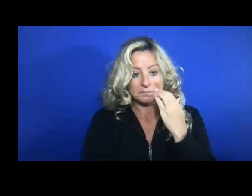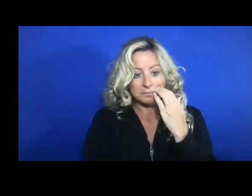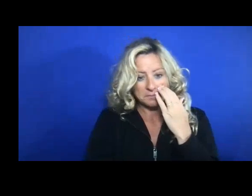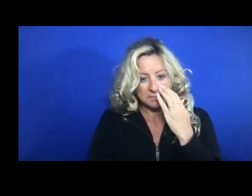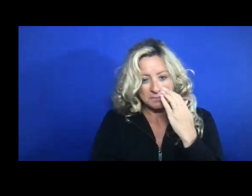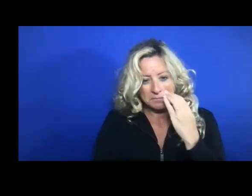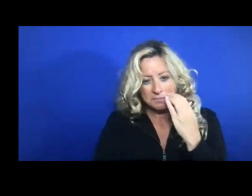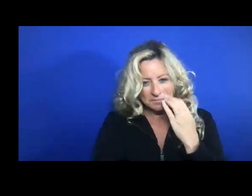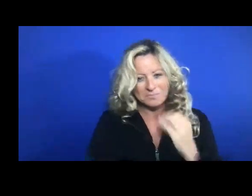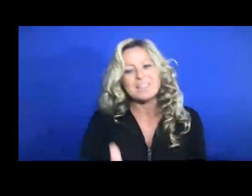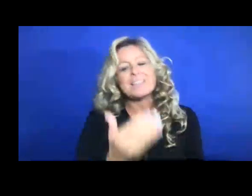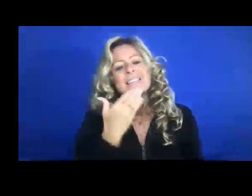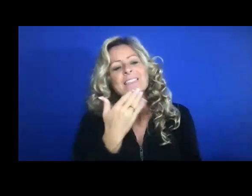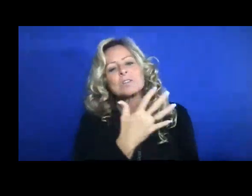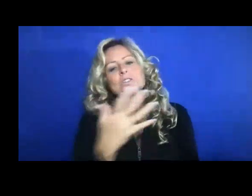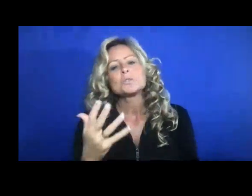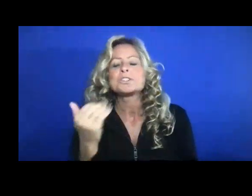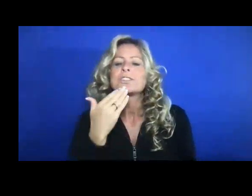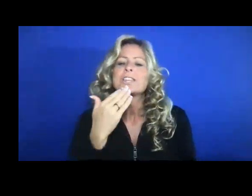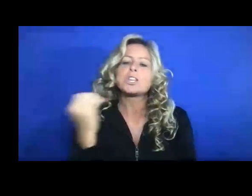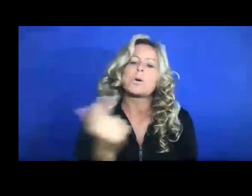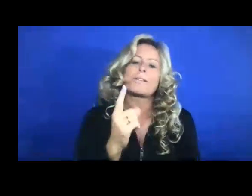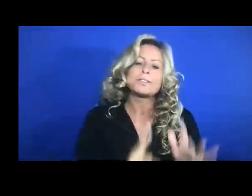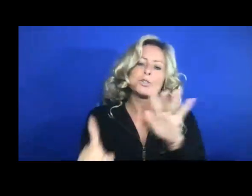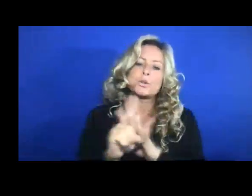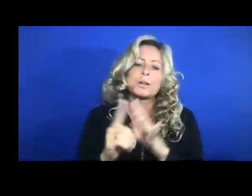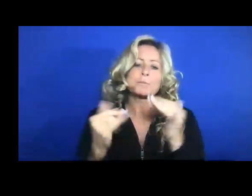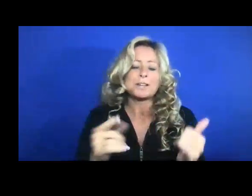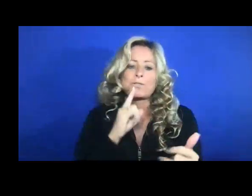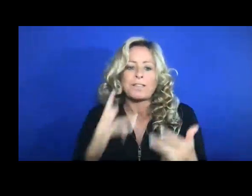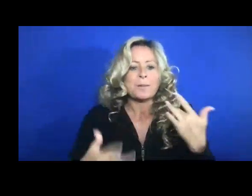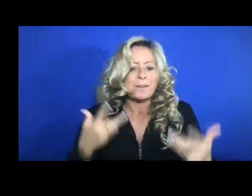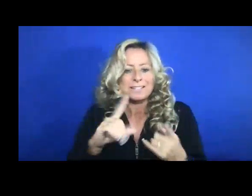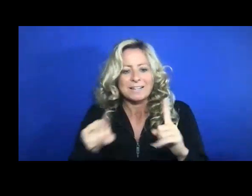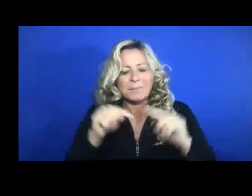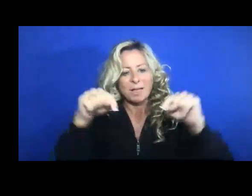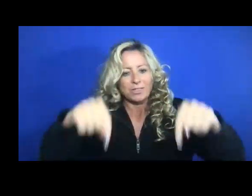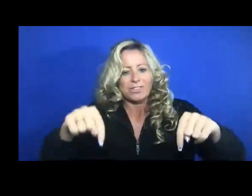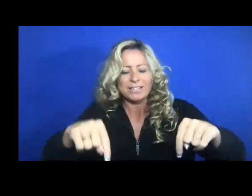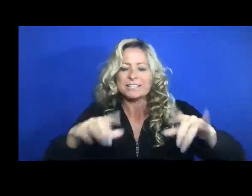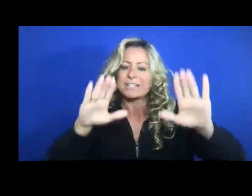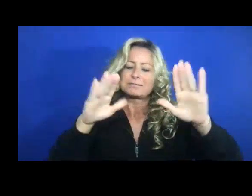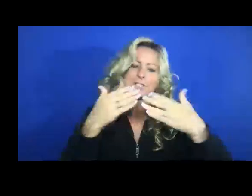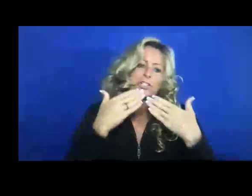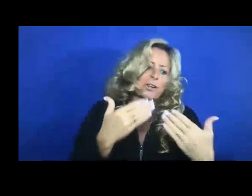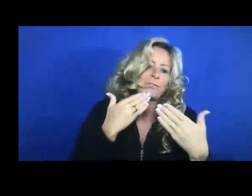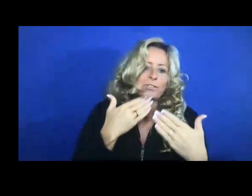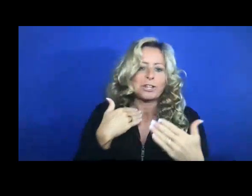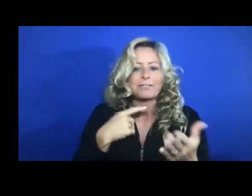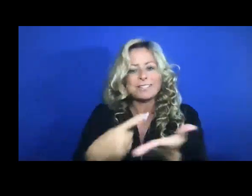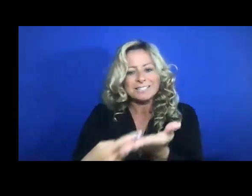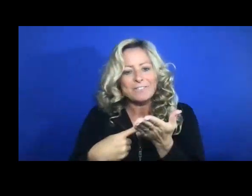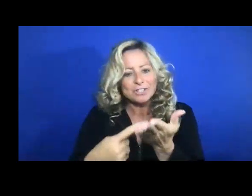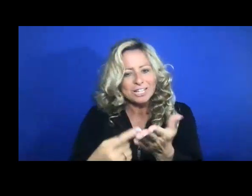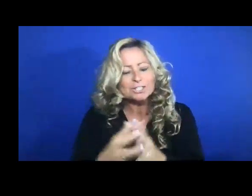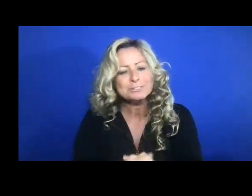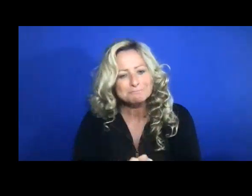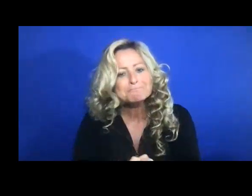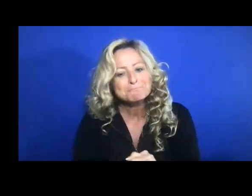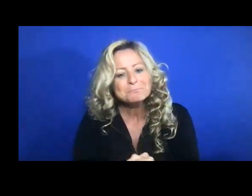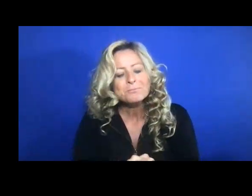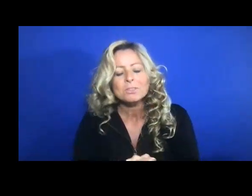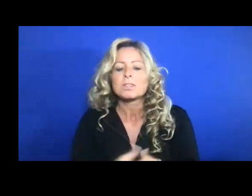Thank you so much. And thank you everyone for being here. I'm really excited about this and grateful that we're going to have this conversation.